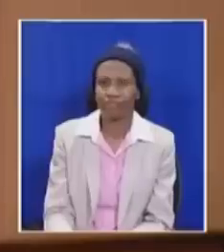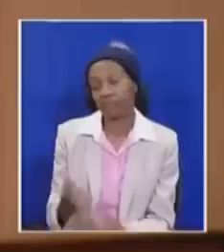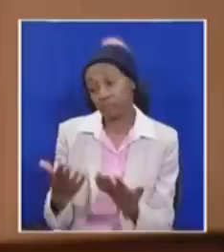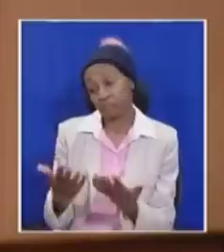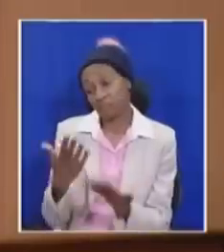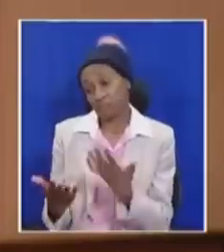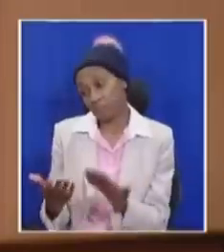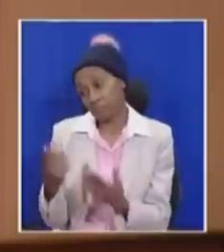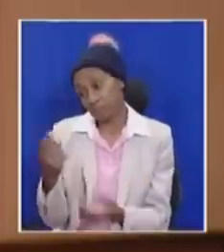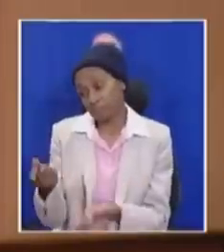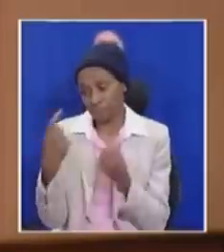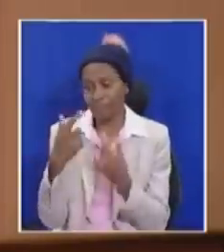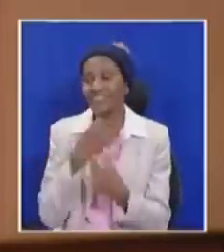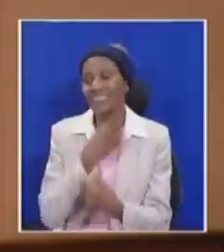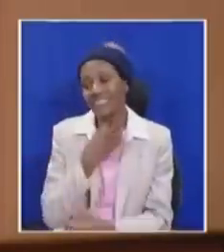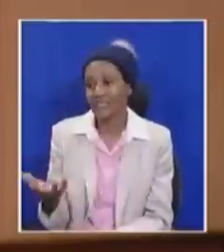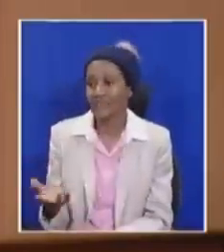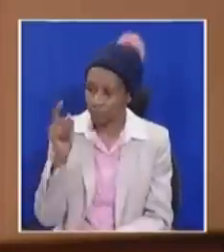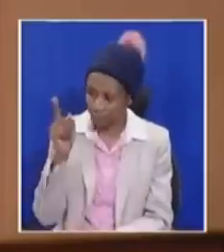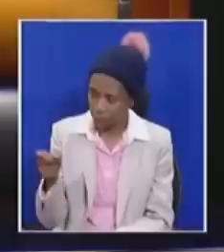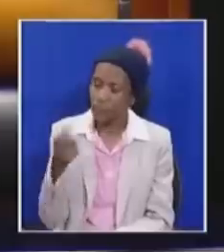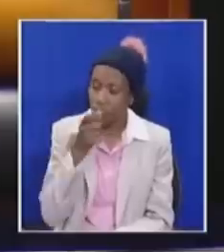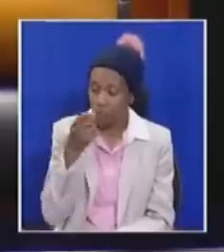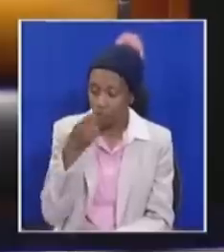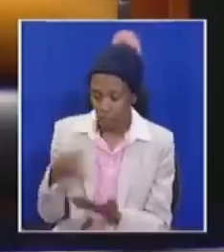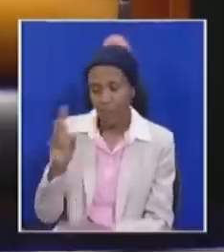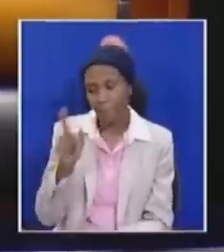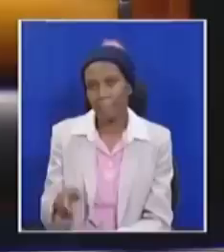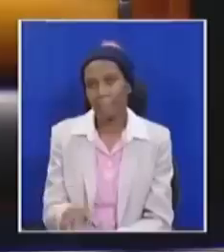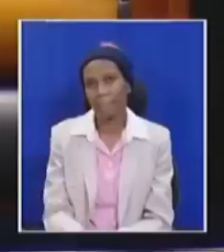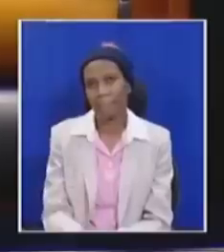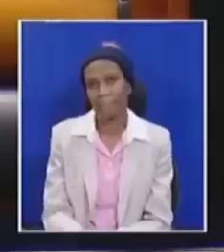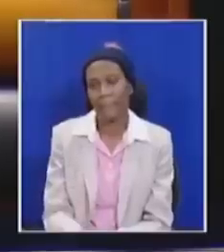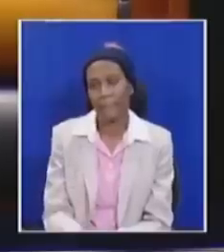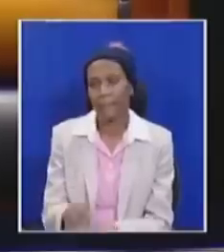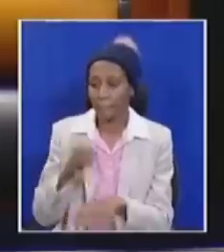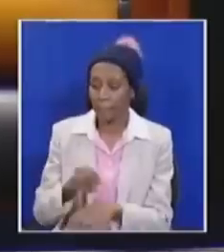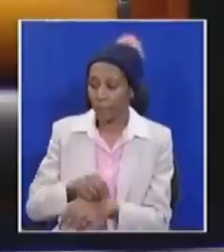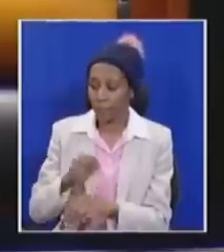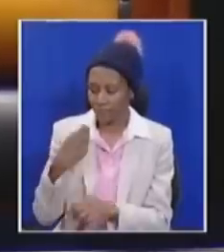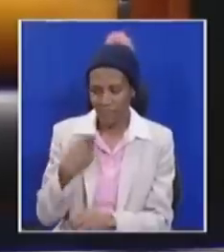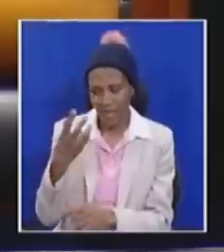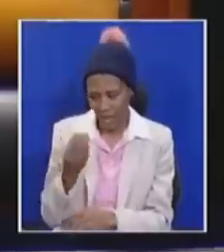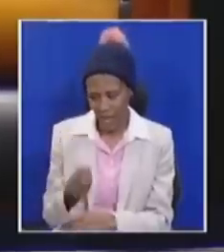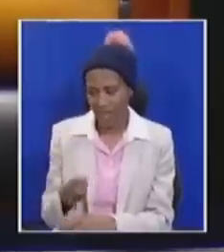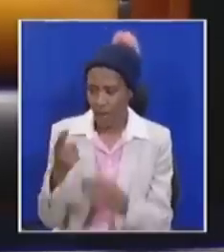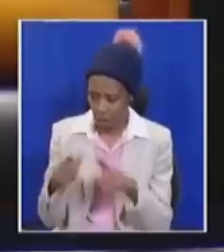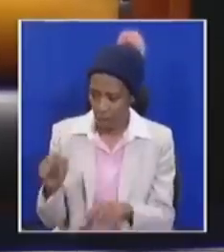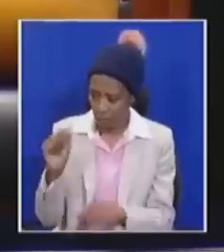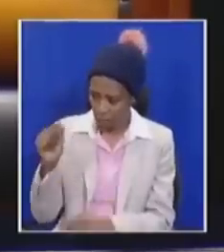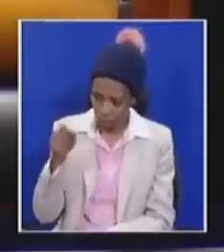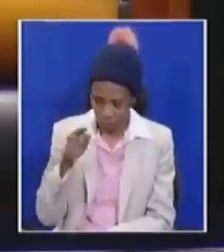problem with English? In any language, withdraw it. I have no problem with you. I have problems with your language that you know